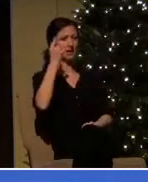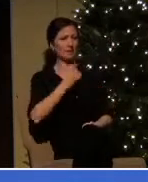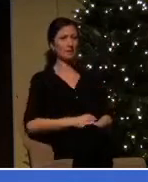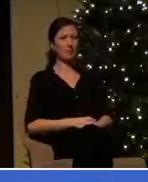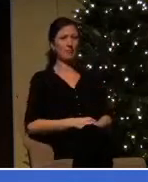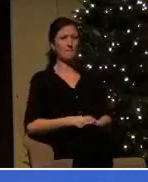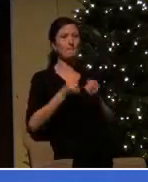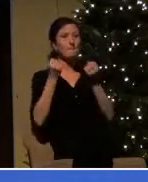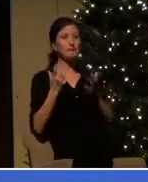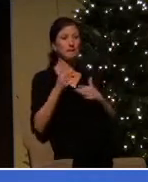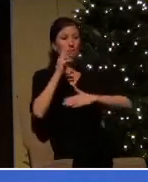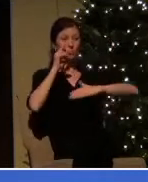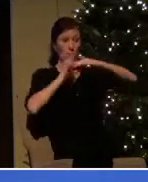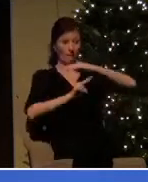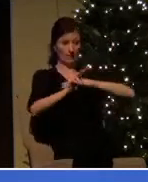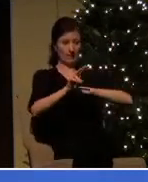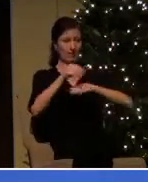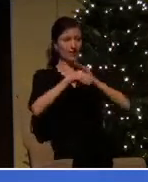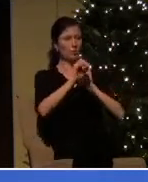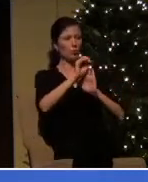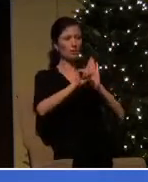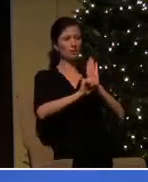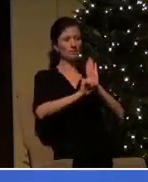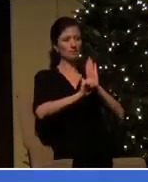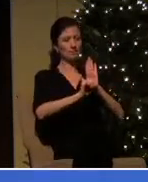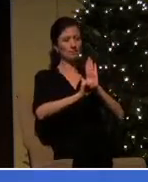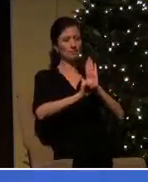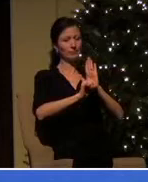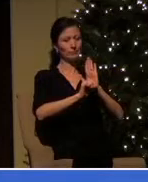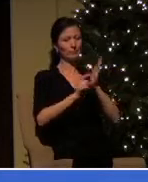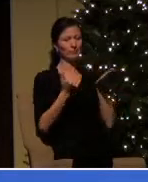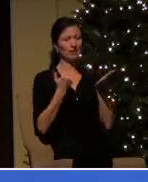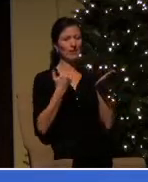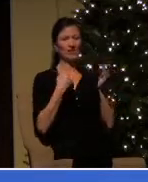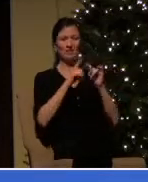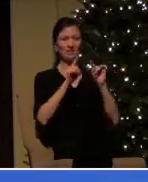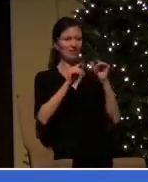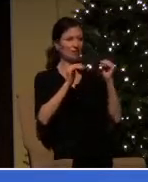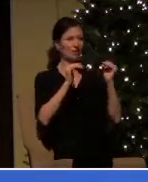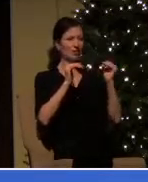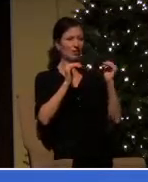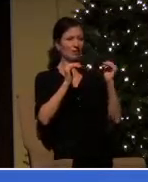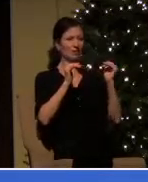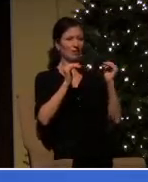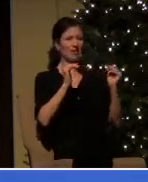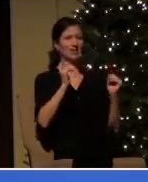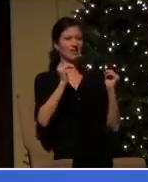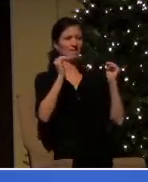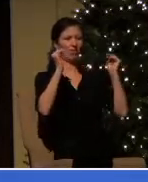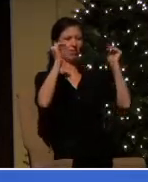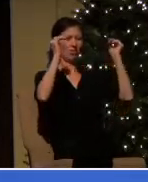prophetic declarations in the Old Testament have a multiple level of fulfillment. That is to